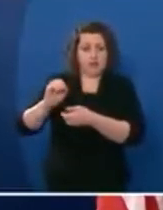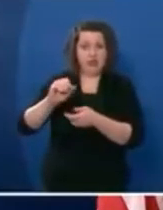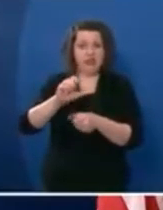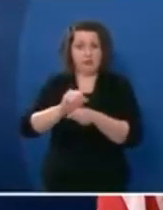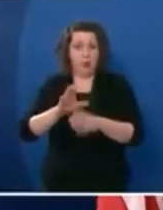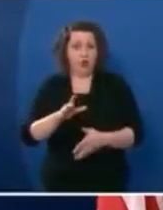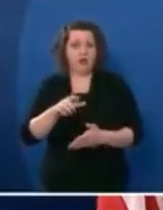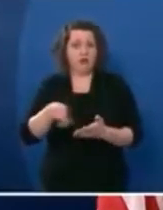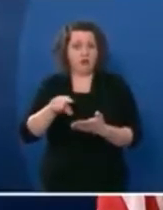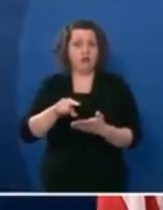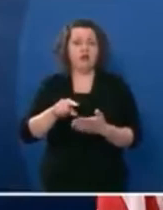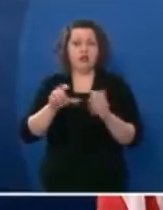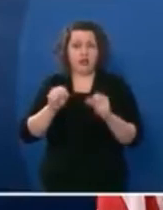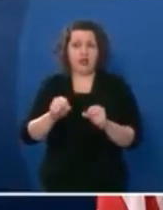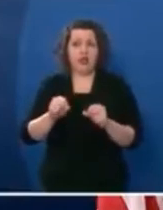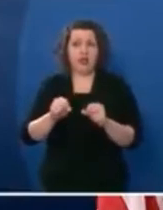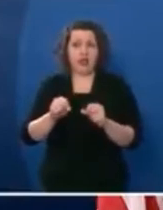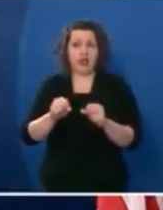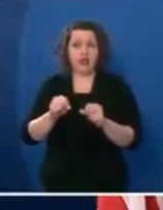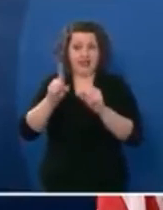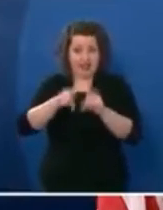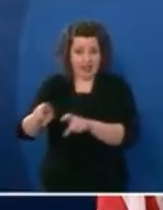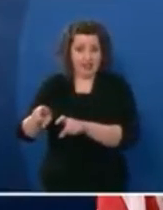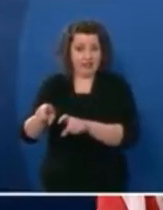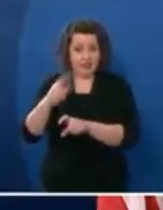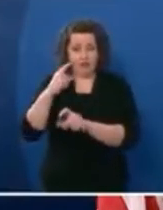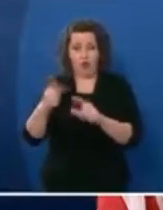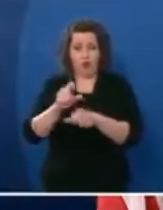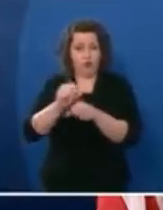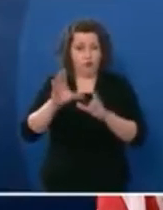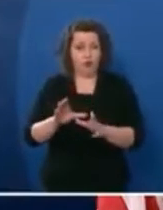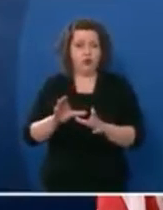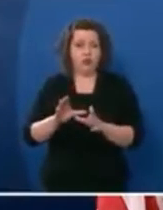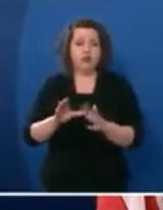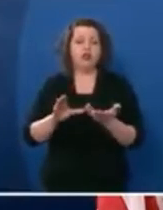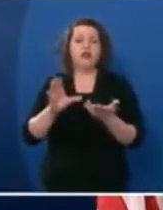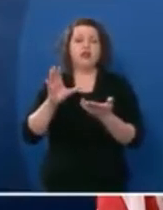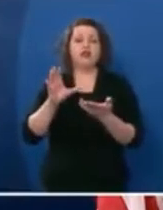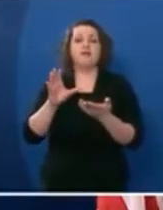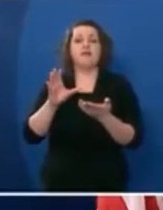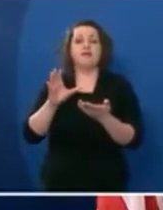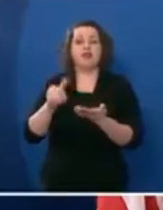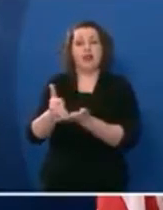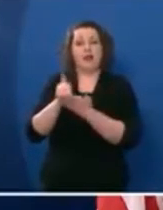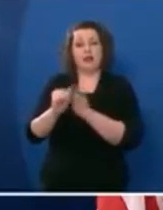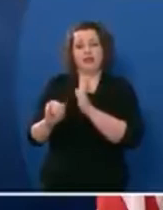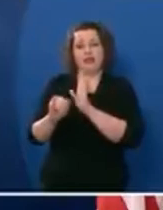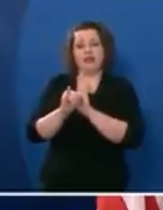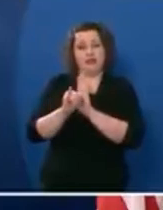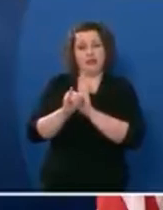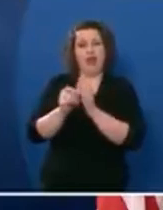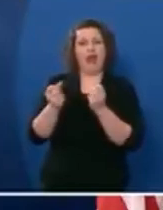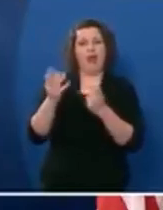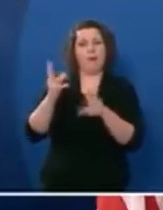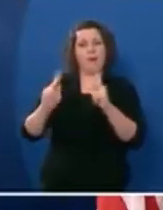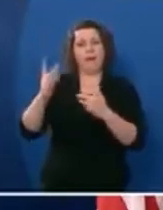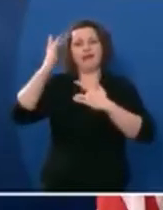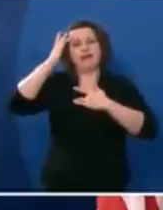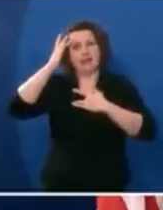do significant testing of all of the employees. That helps us identify the scope of the